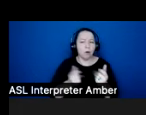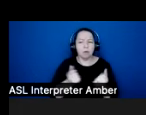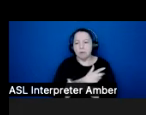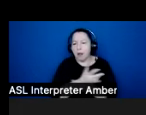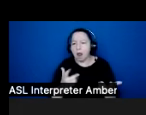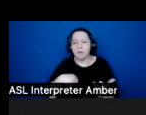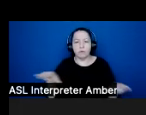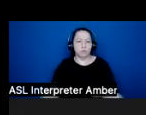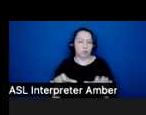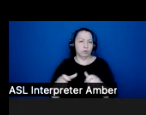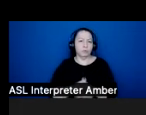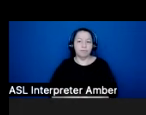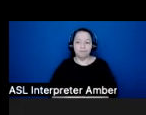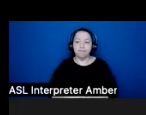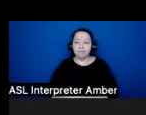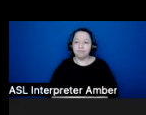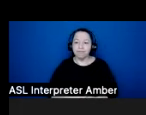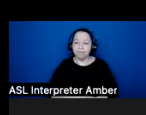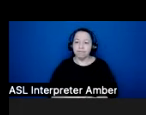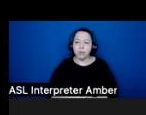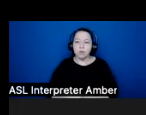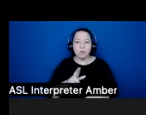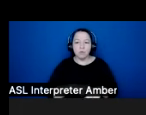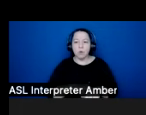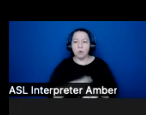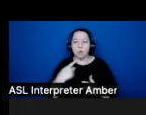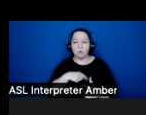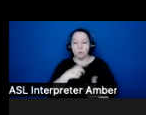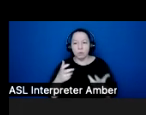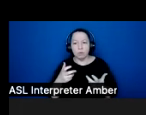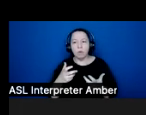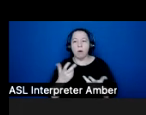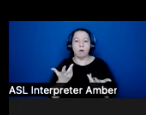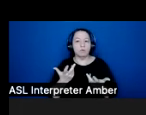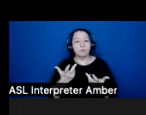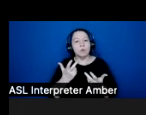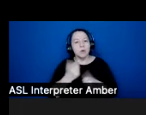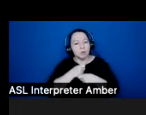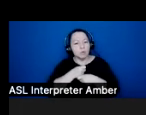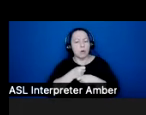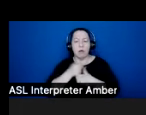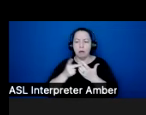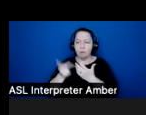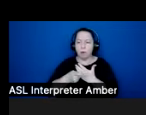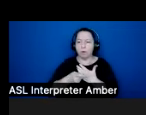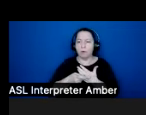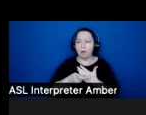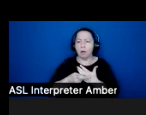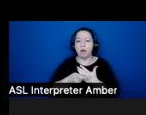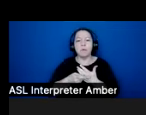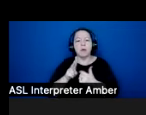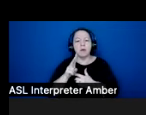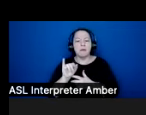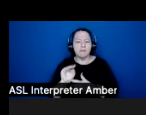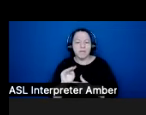do, because of course we want to build a program where victims feel safe